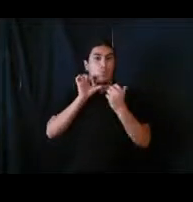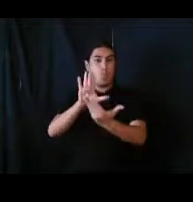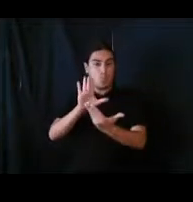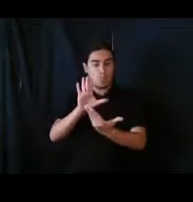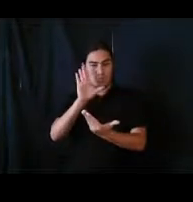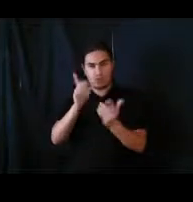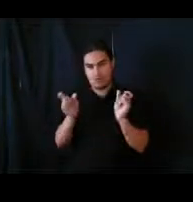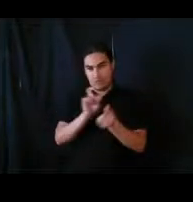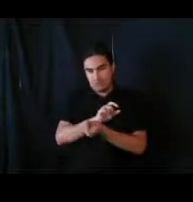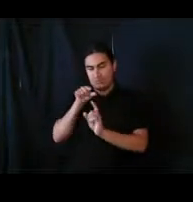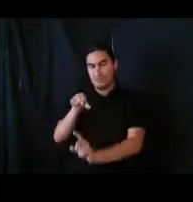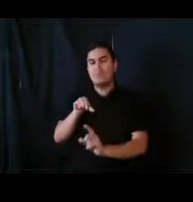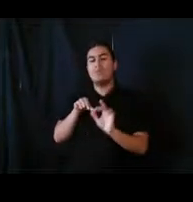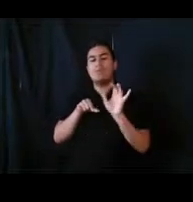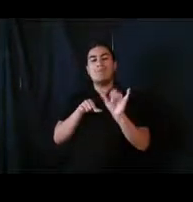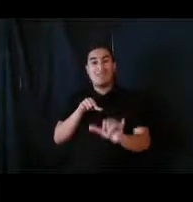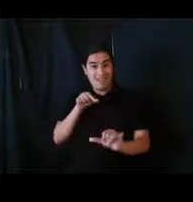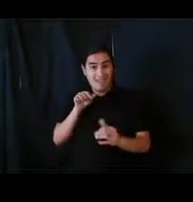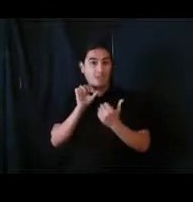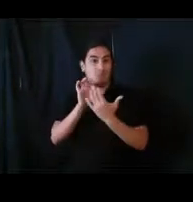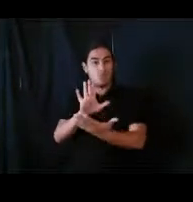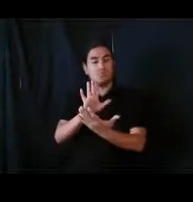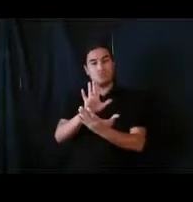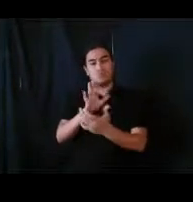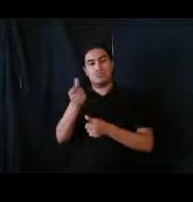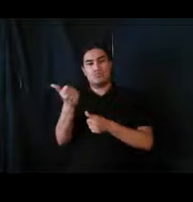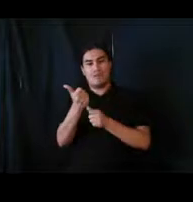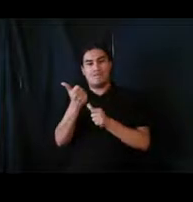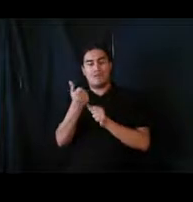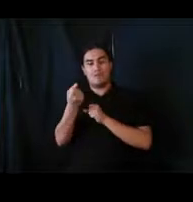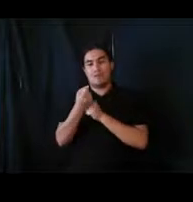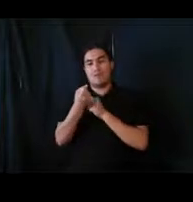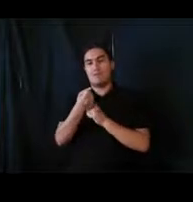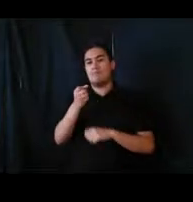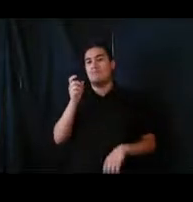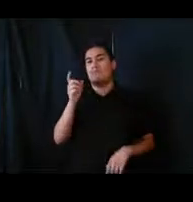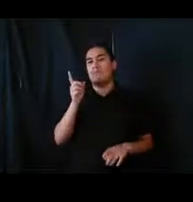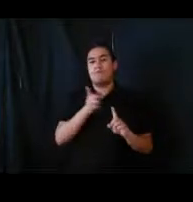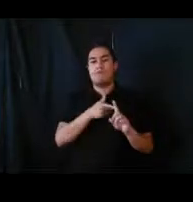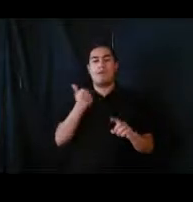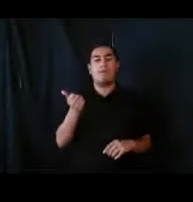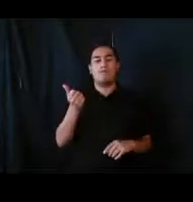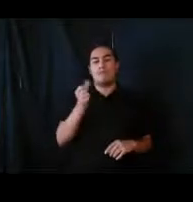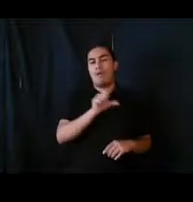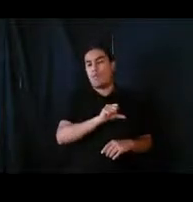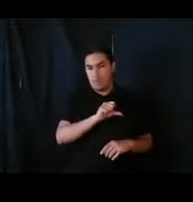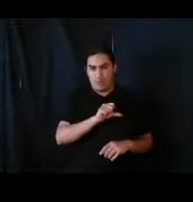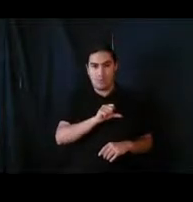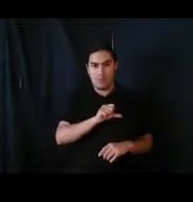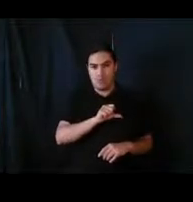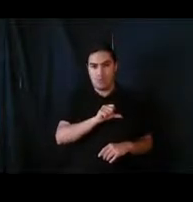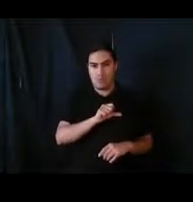it's it's a it's a it's an approach advocated by fhwa as well we and other dots are